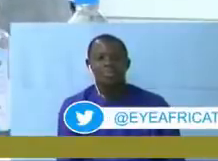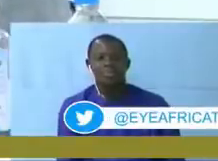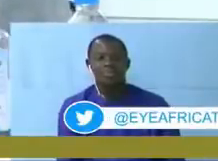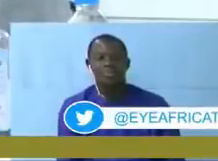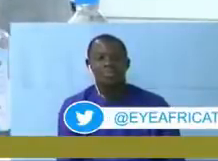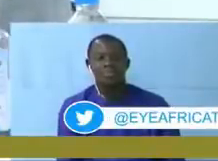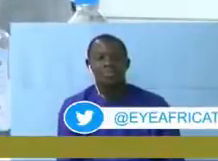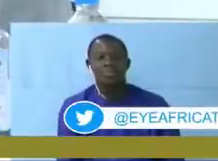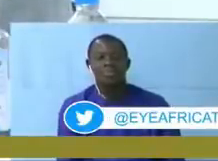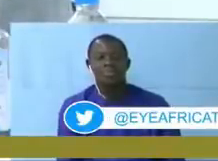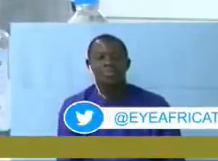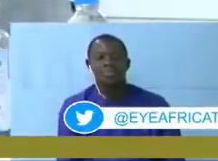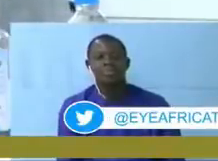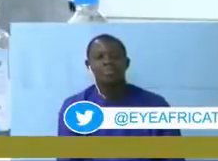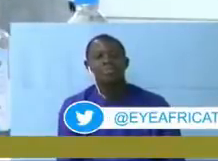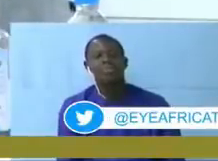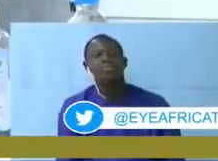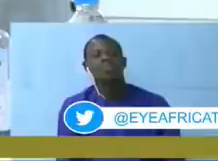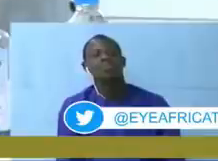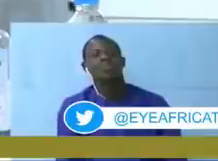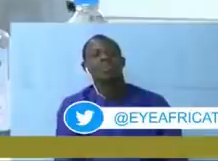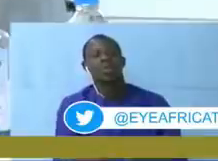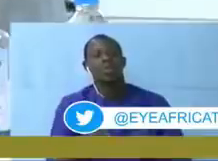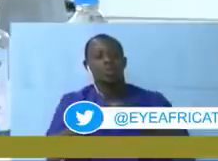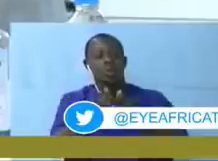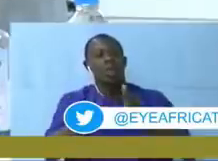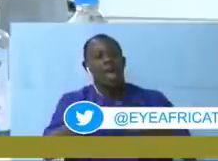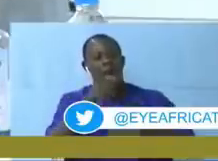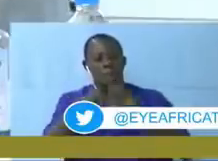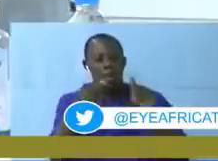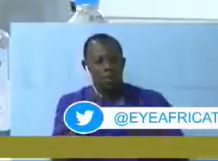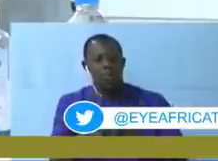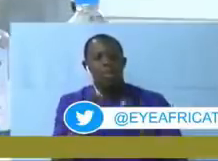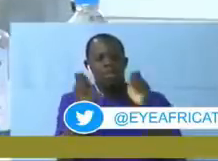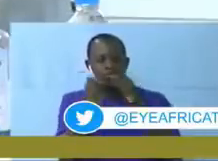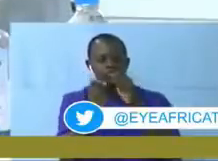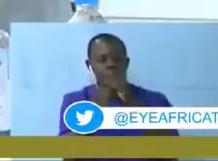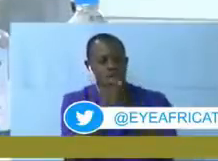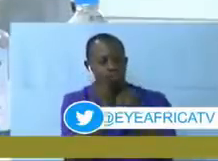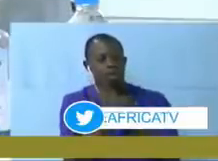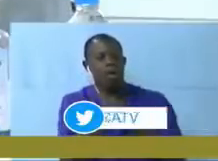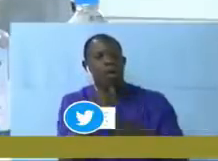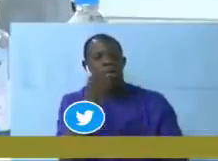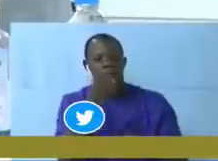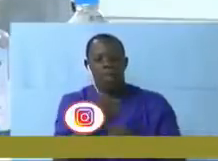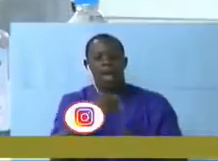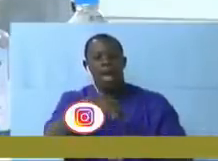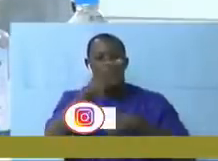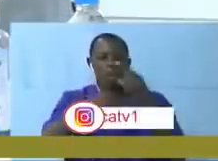with the manipulation of the electoral system,